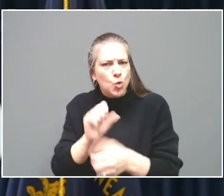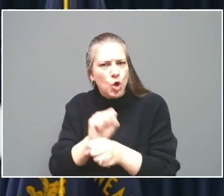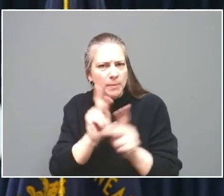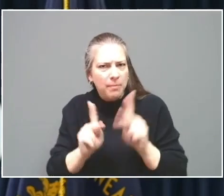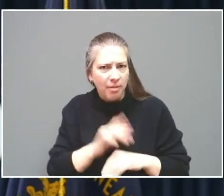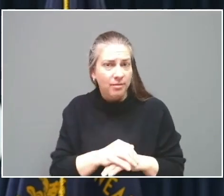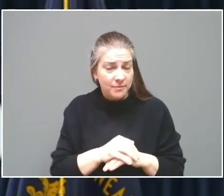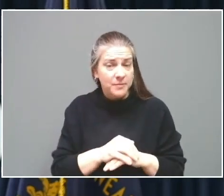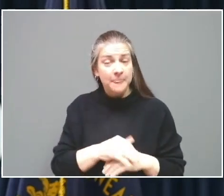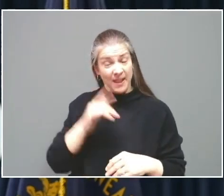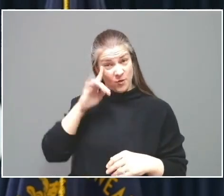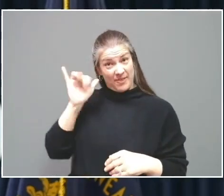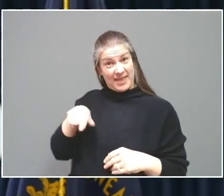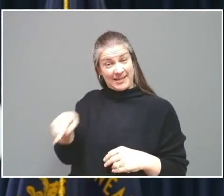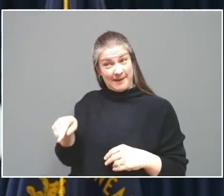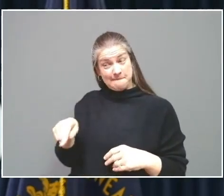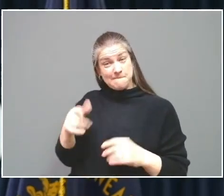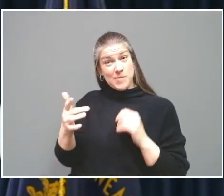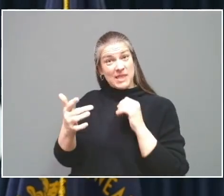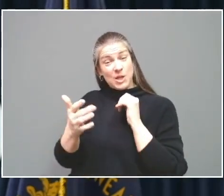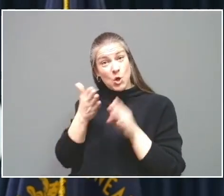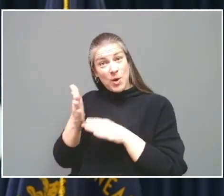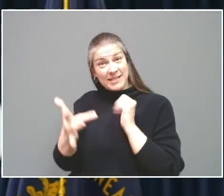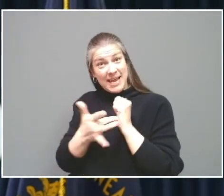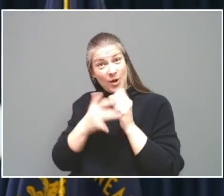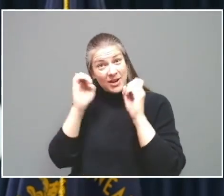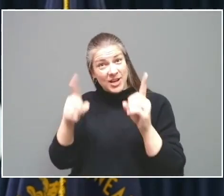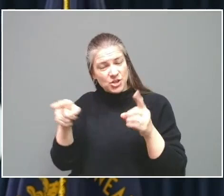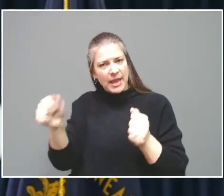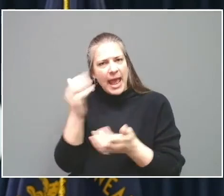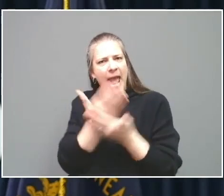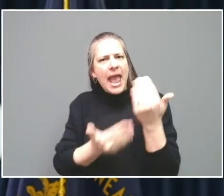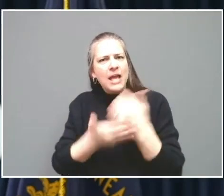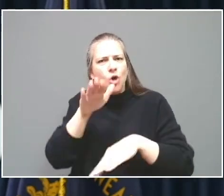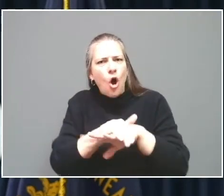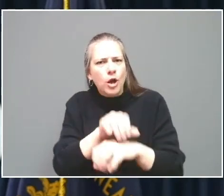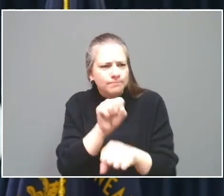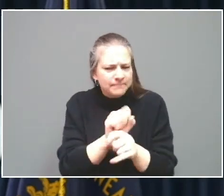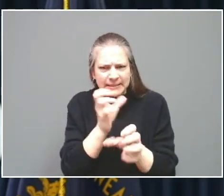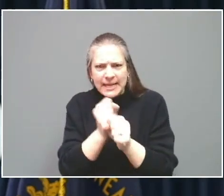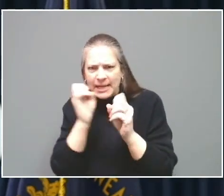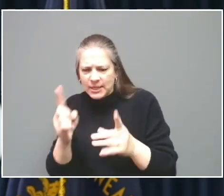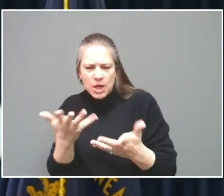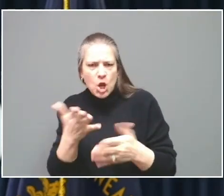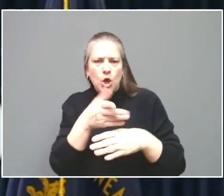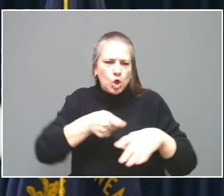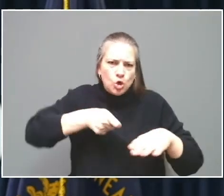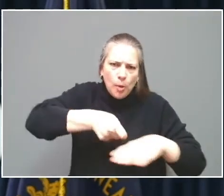education is where their dreams really come into focus, where they can get hands-on experience from everything from carpentry to